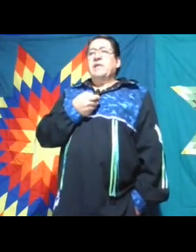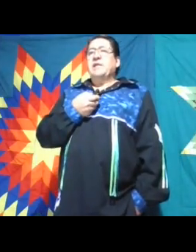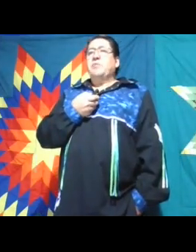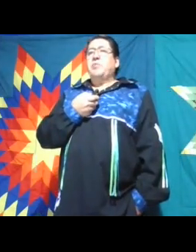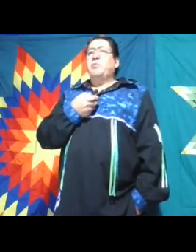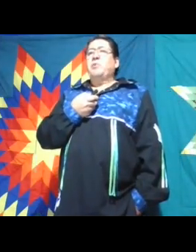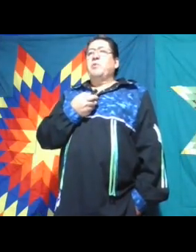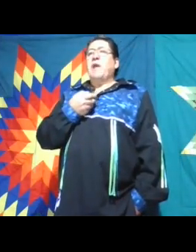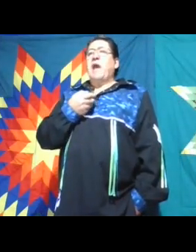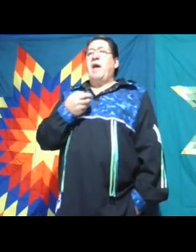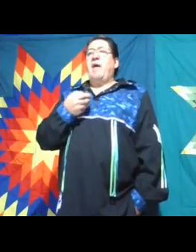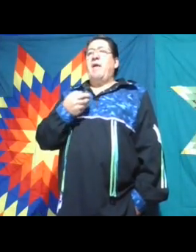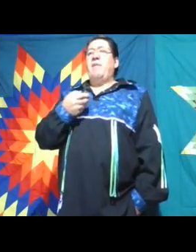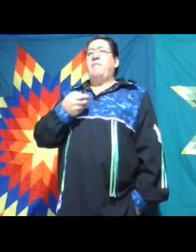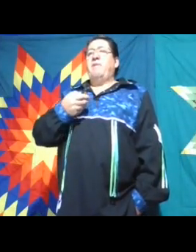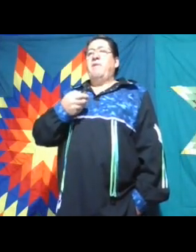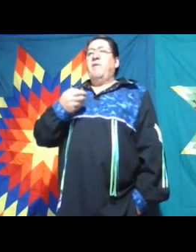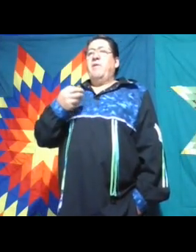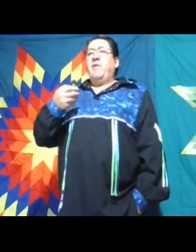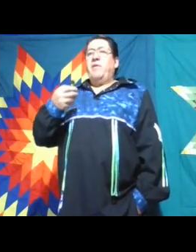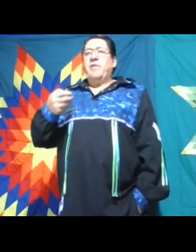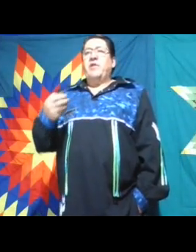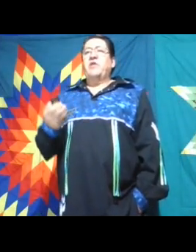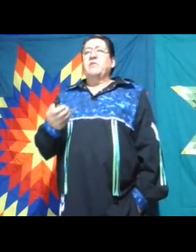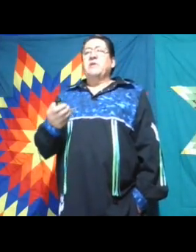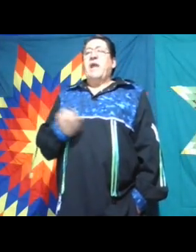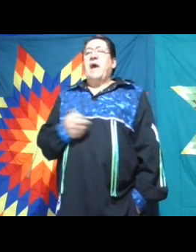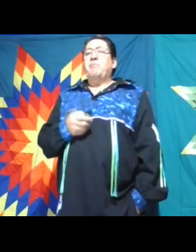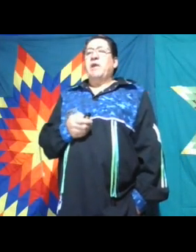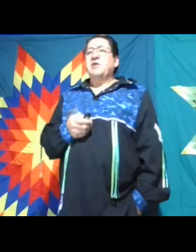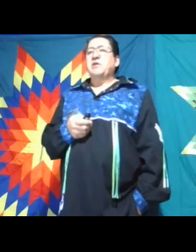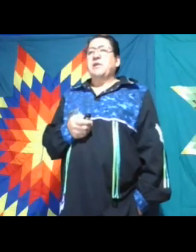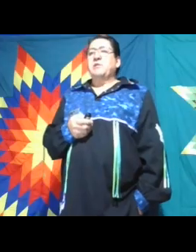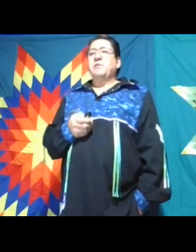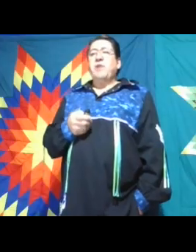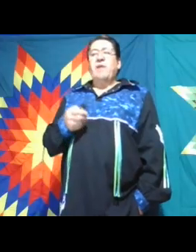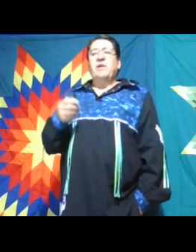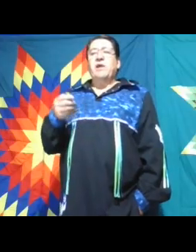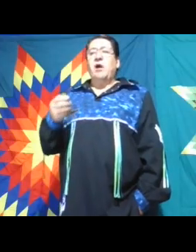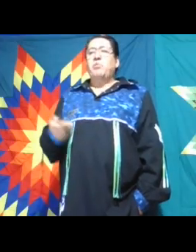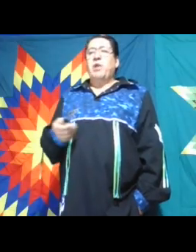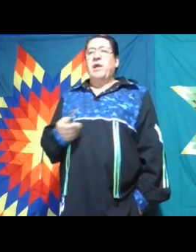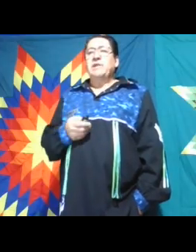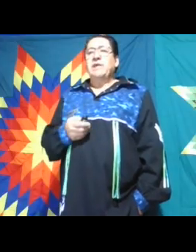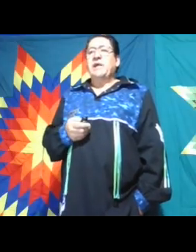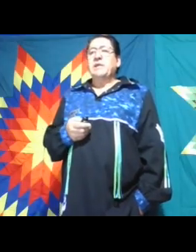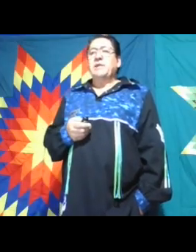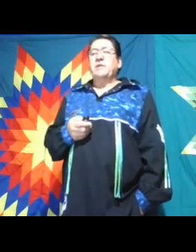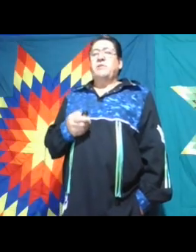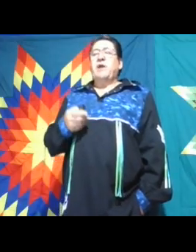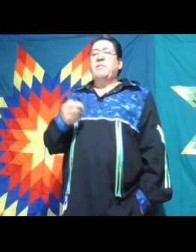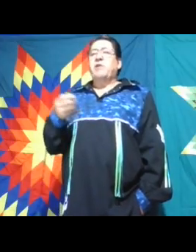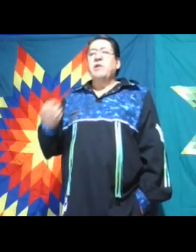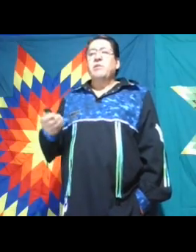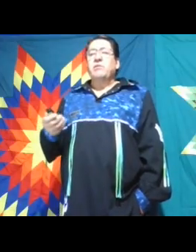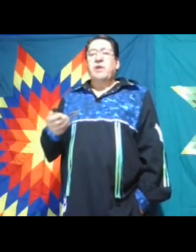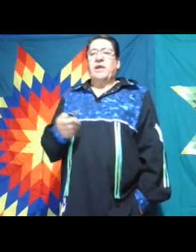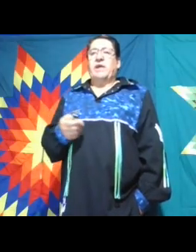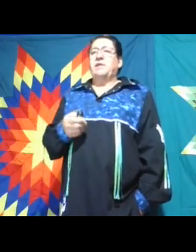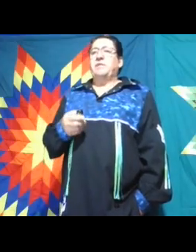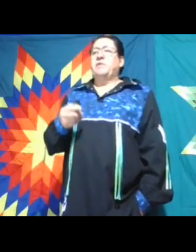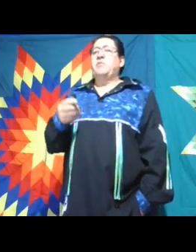as Indigenous people, do we have those adaptation skills? Do we have the complex thinking skills? Do we have the